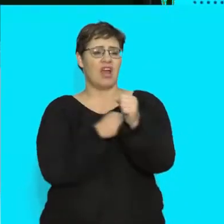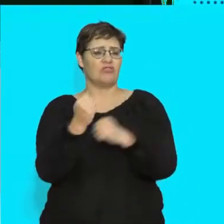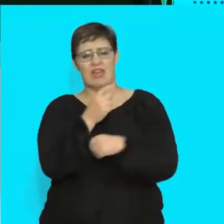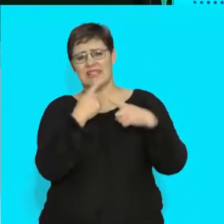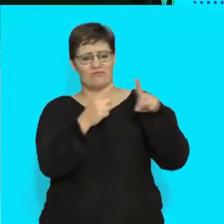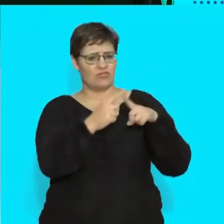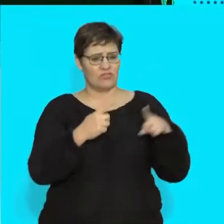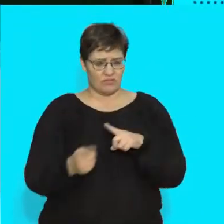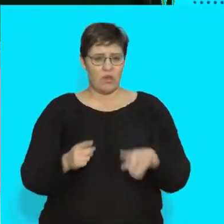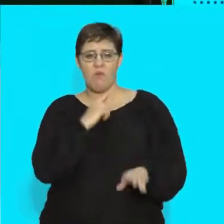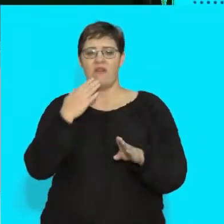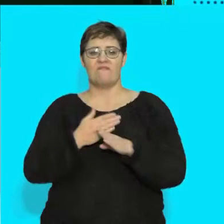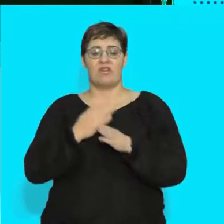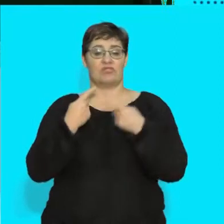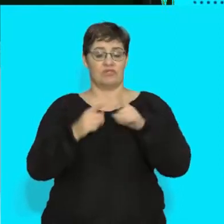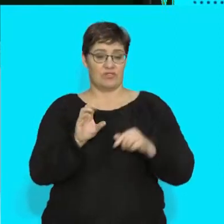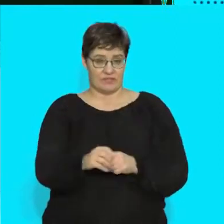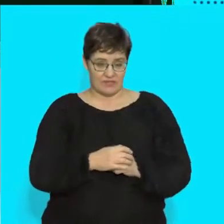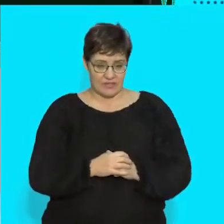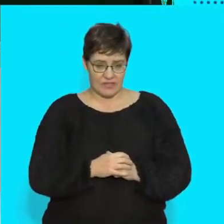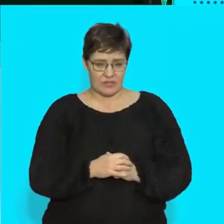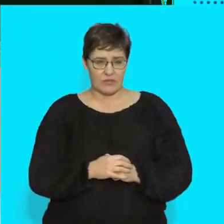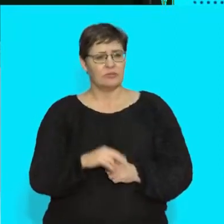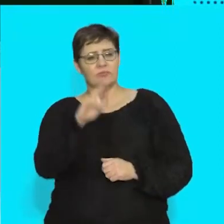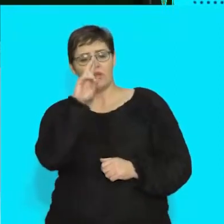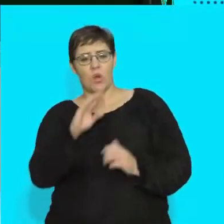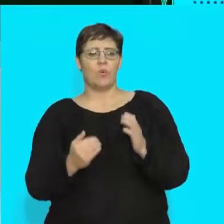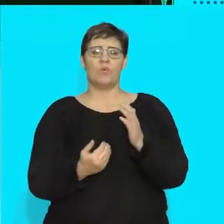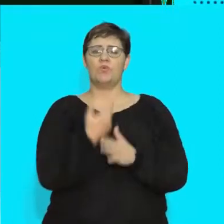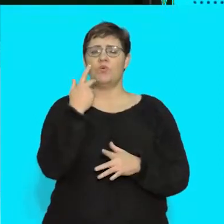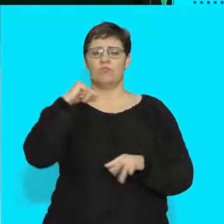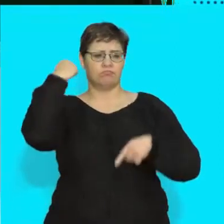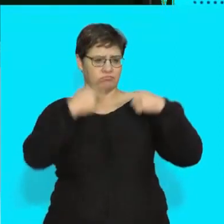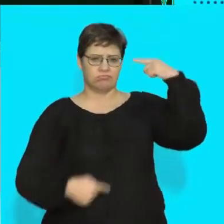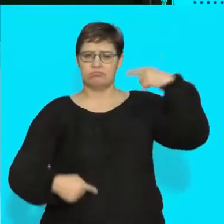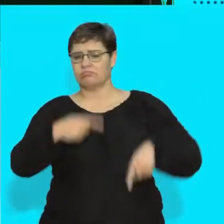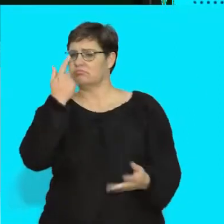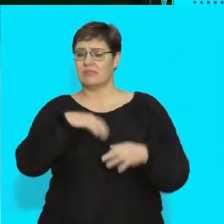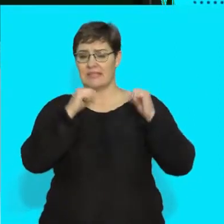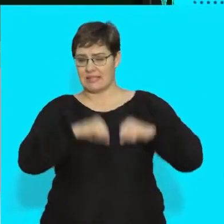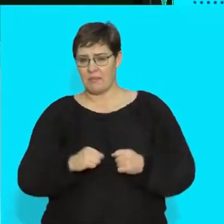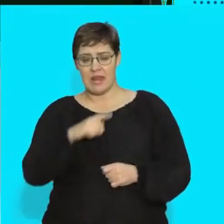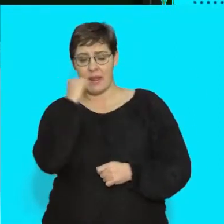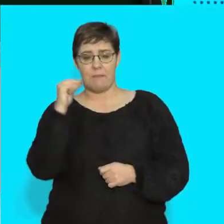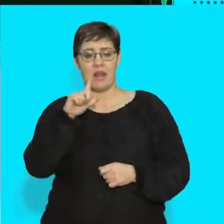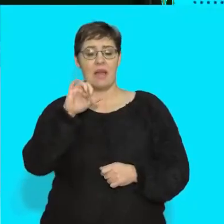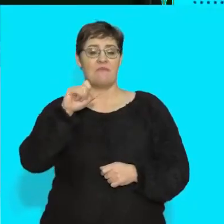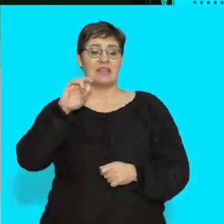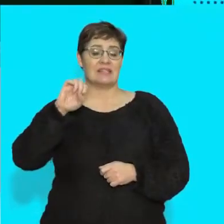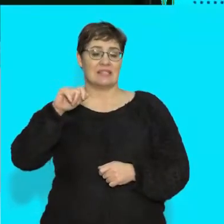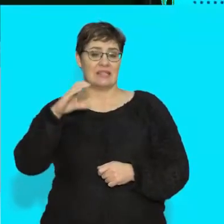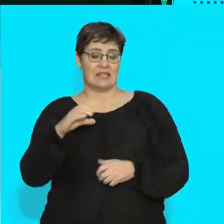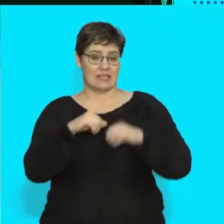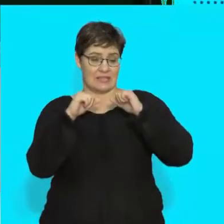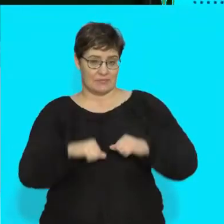different function. And then we looked at this whole new circulatory system called the lymphatic system, which ties